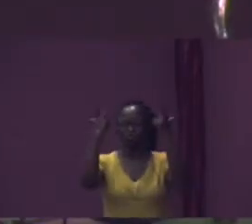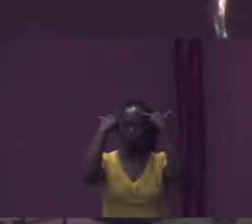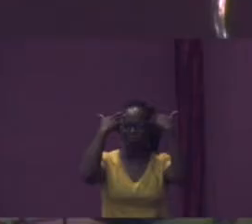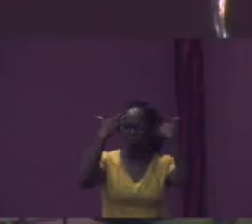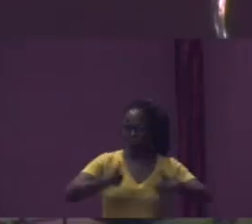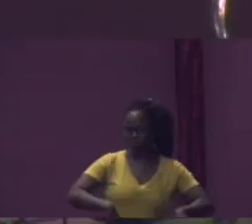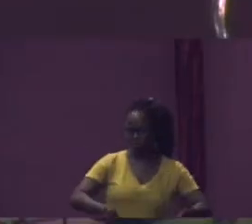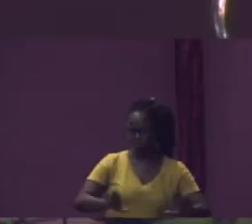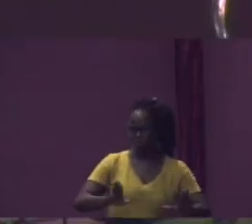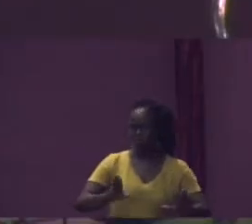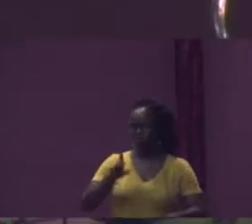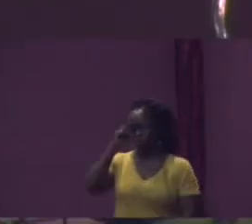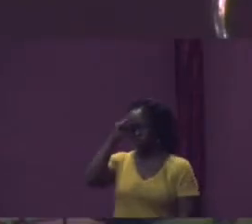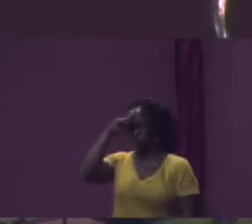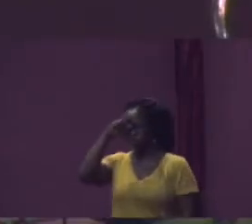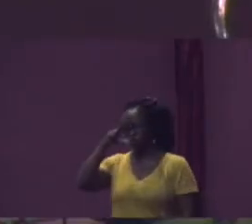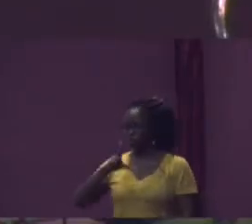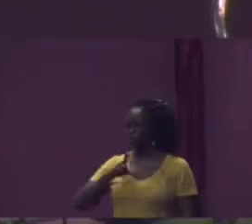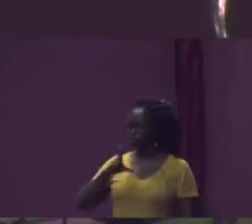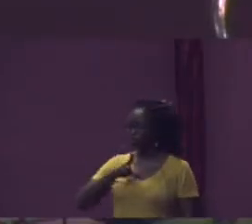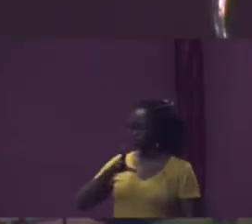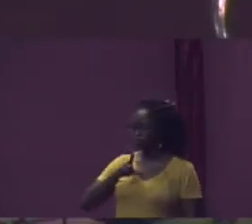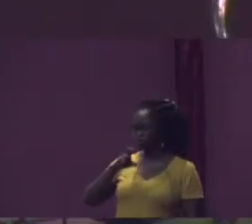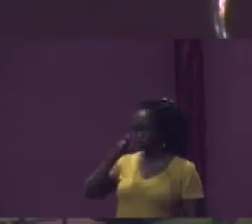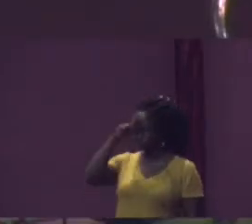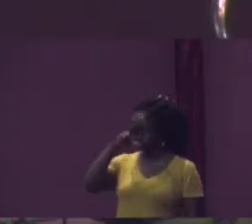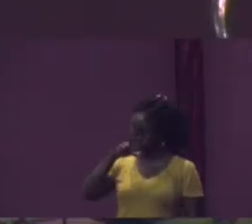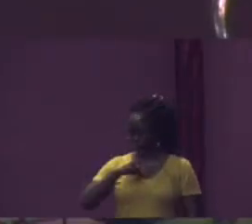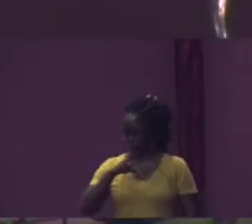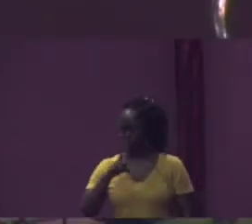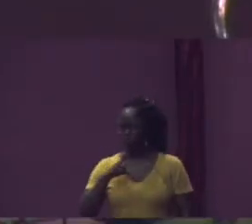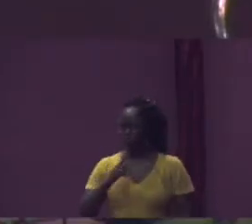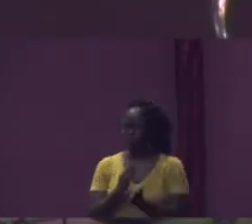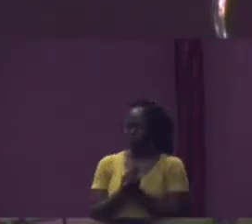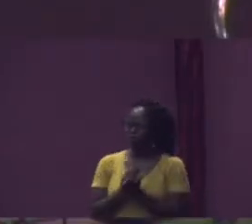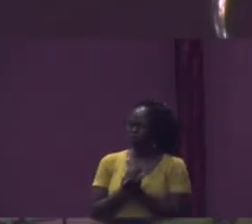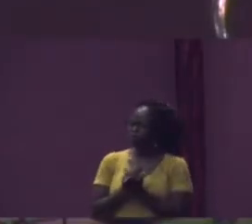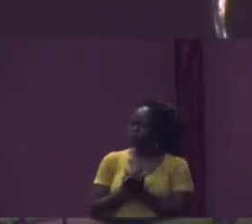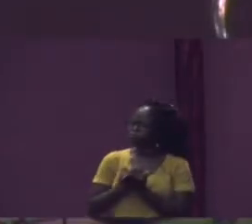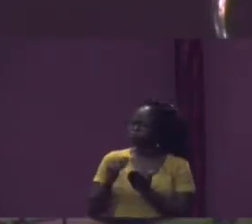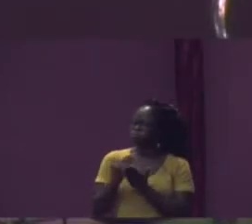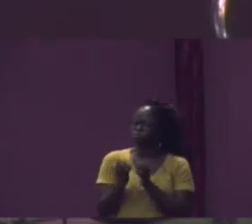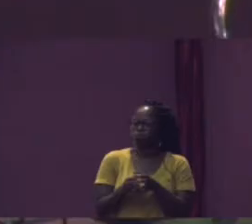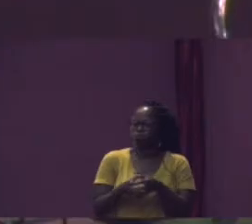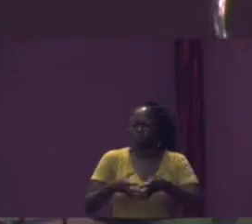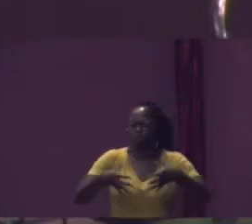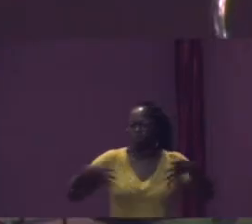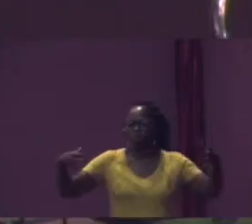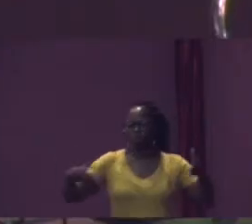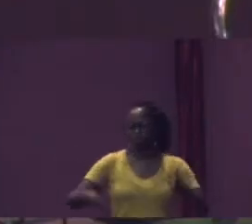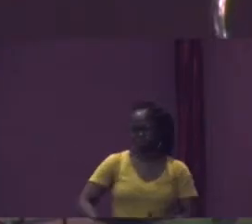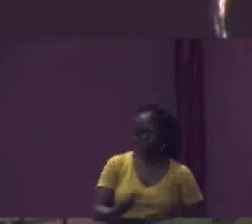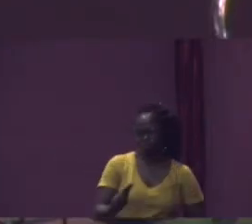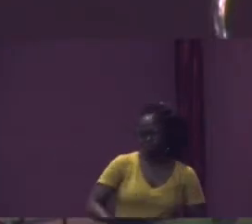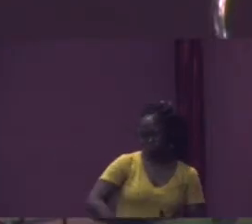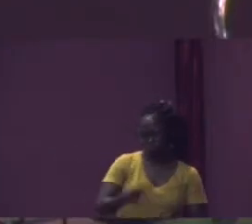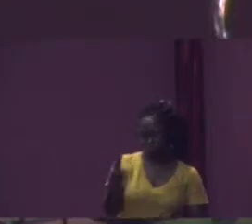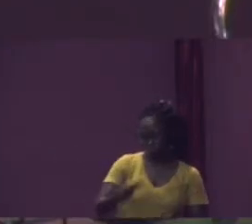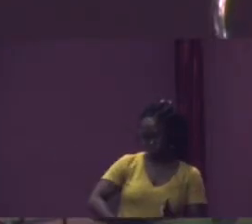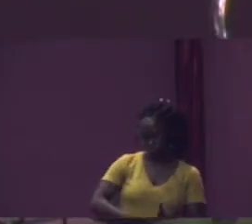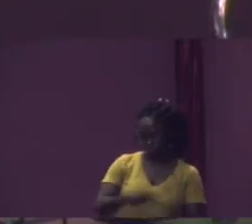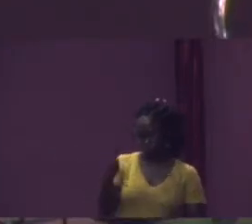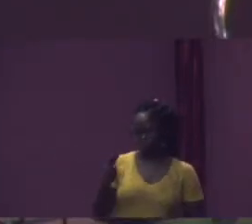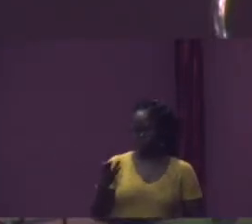C-section. The US and Puerto Rican cesarean rates were similar in the 80s, but while rates in the United States